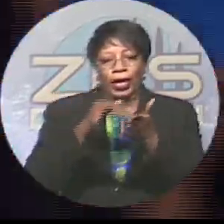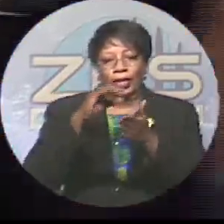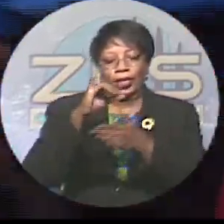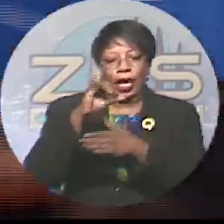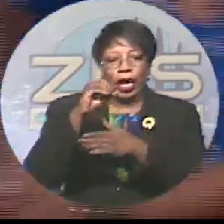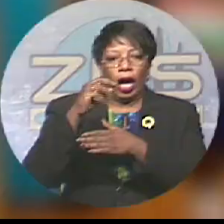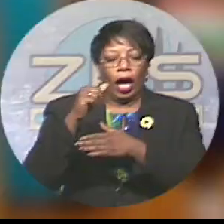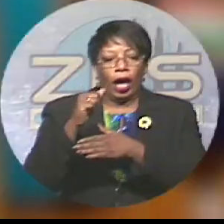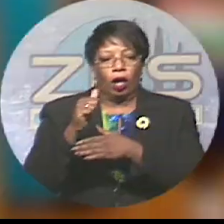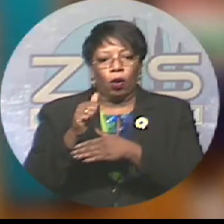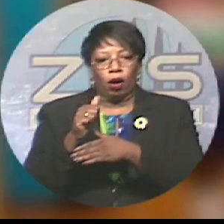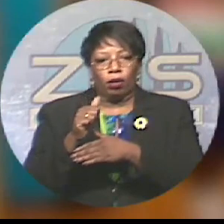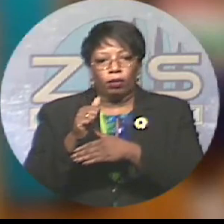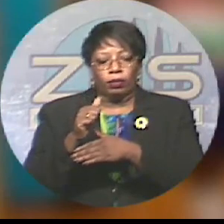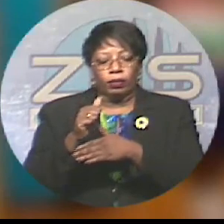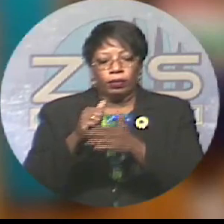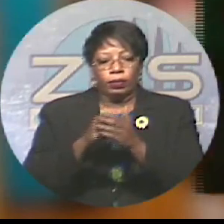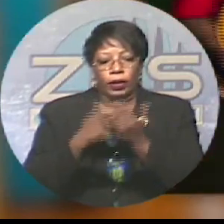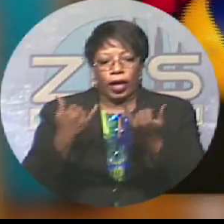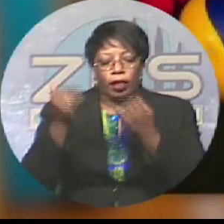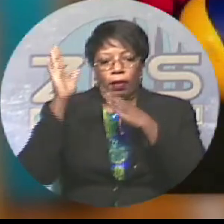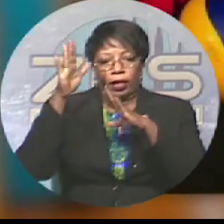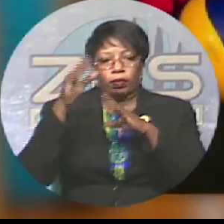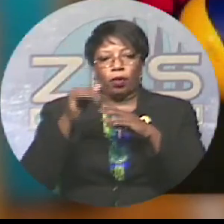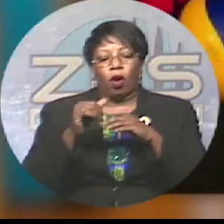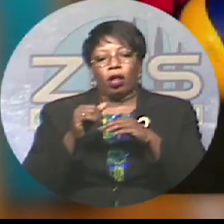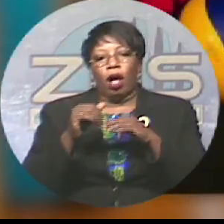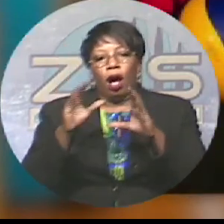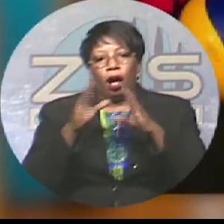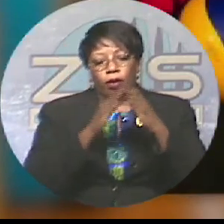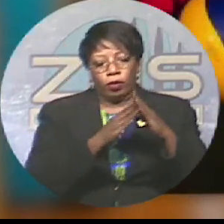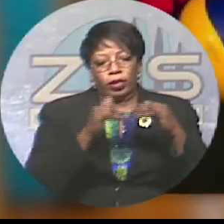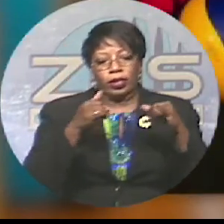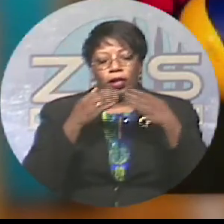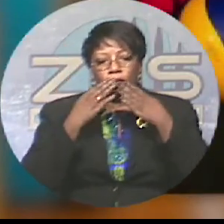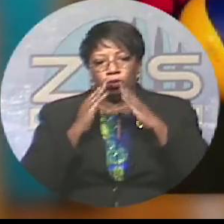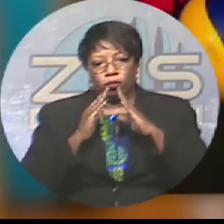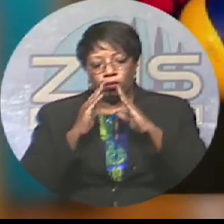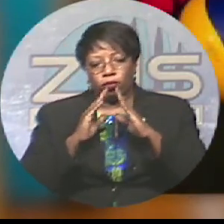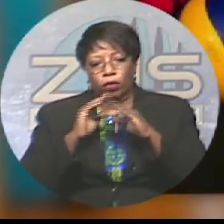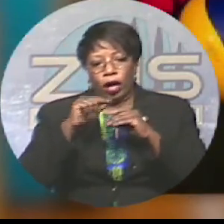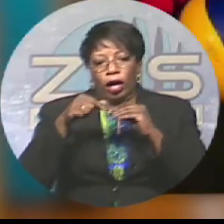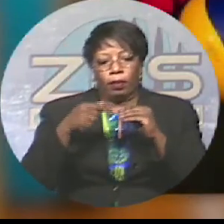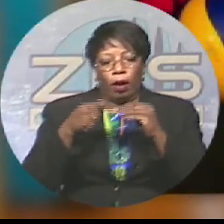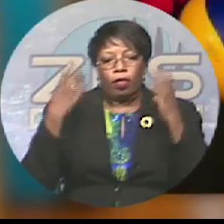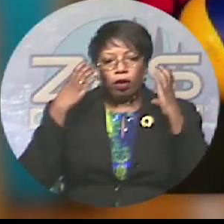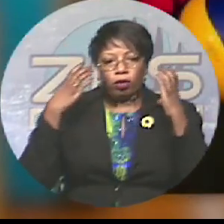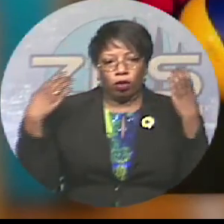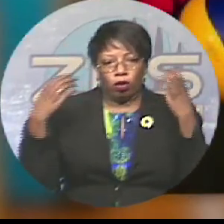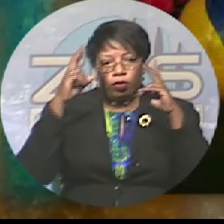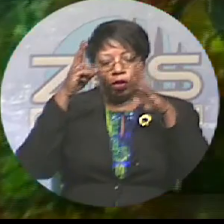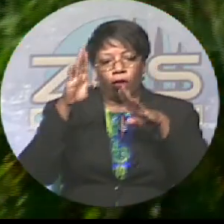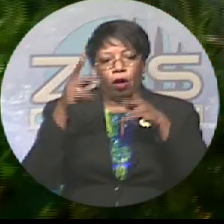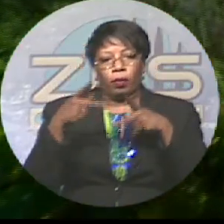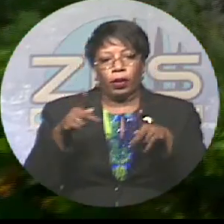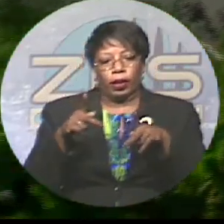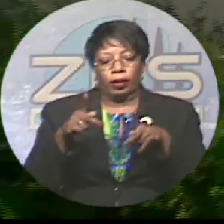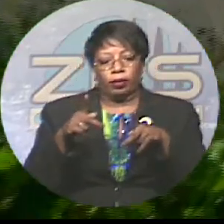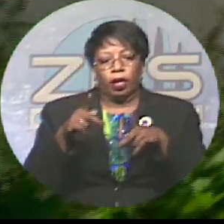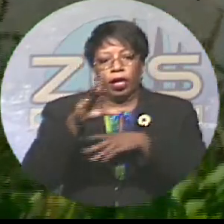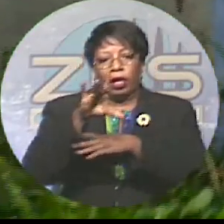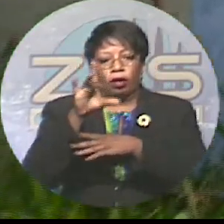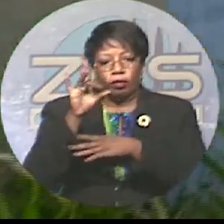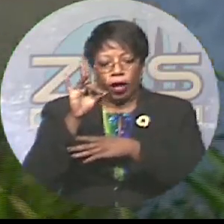State Cyclones. The volleyball community is still mourning the death of former national team player and coach to Vince Smith. Smith was found